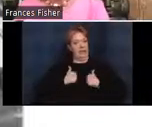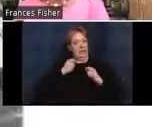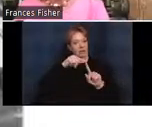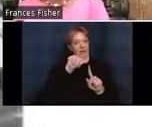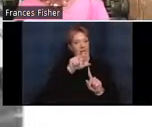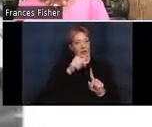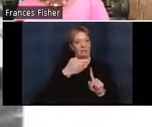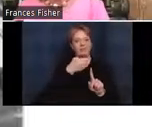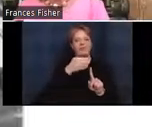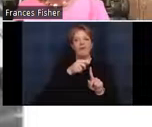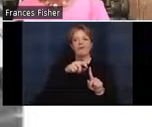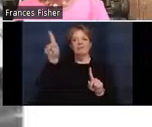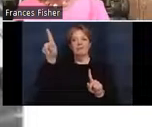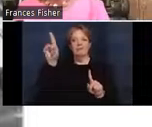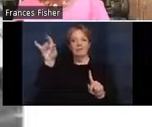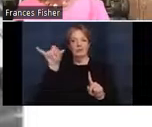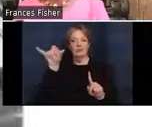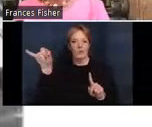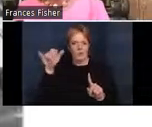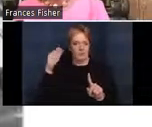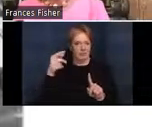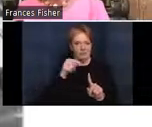City to discover